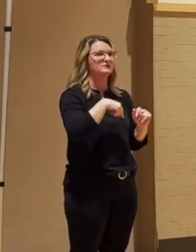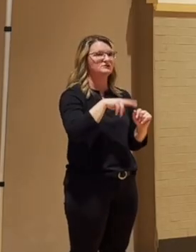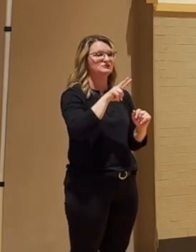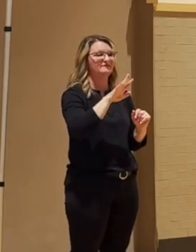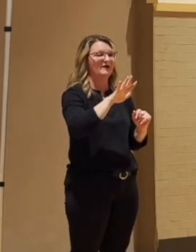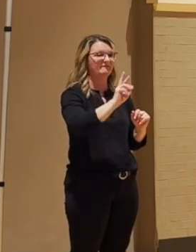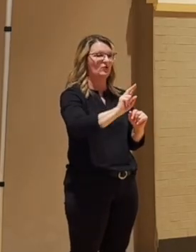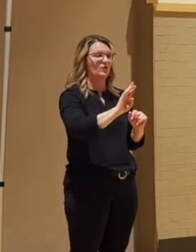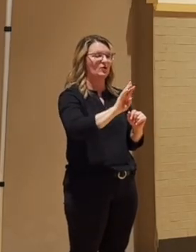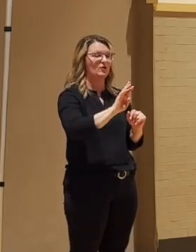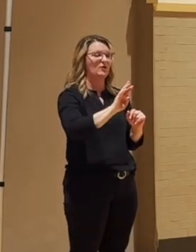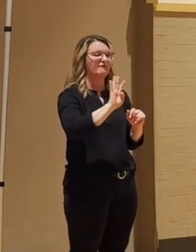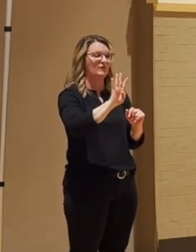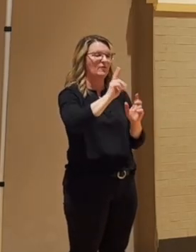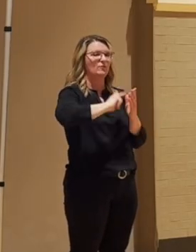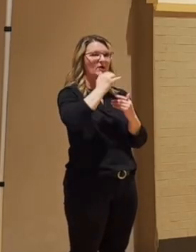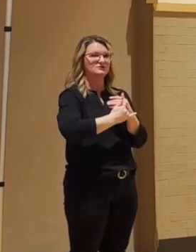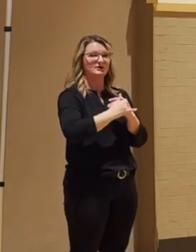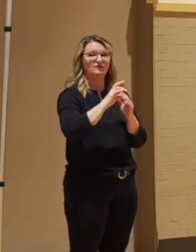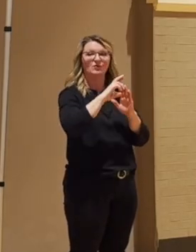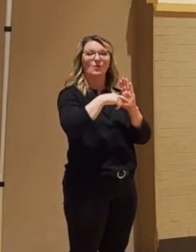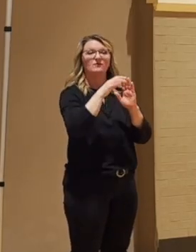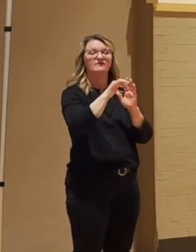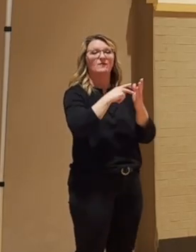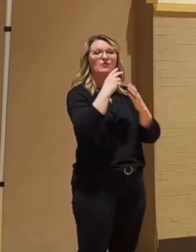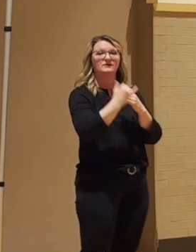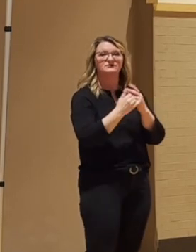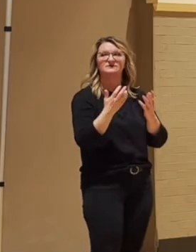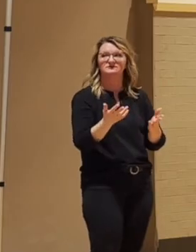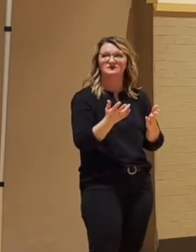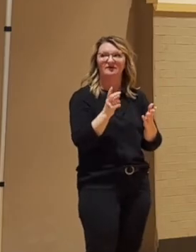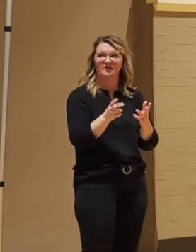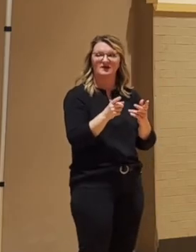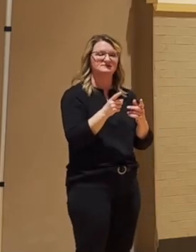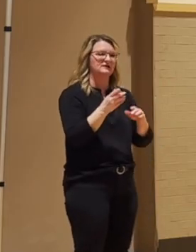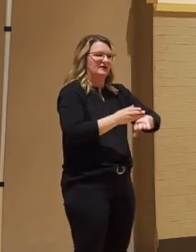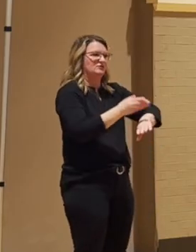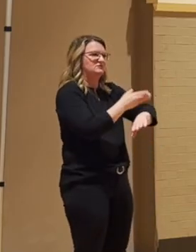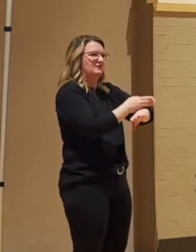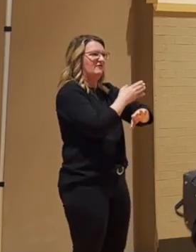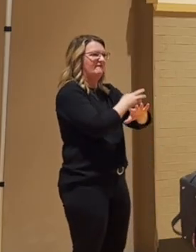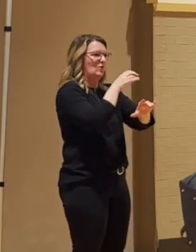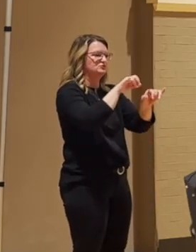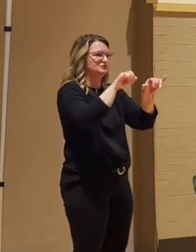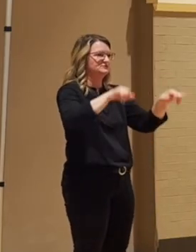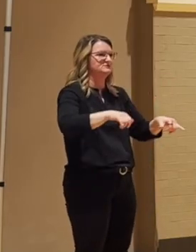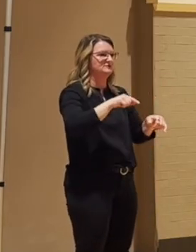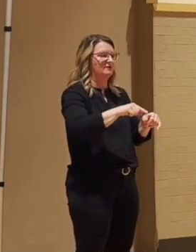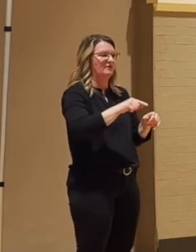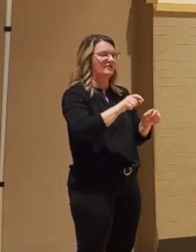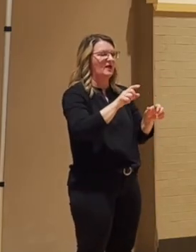254 project. And the role of that project, it was an infrastructure upgrade project where they